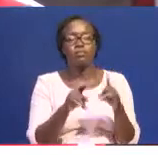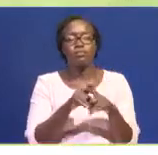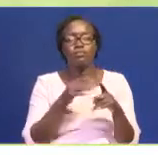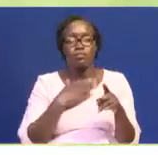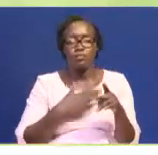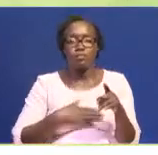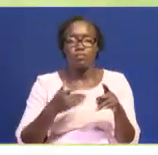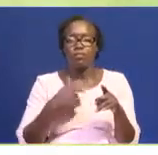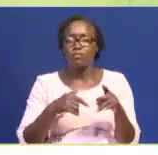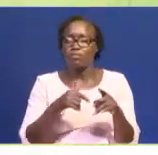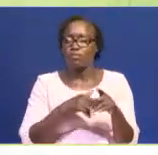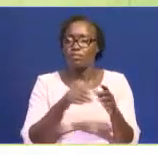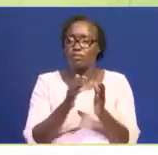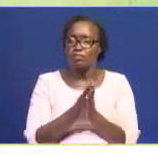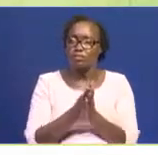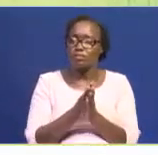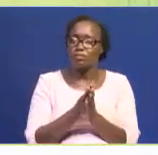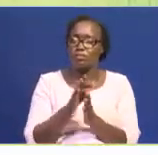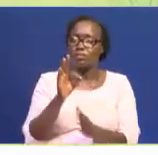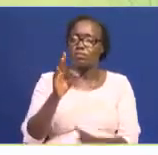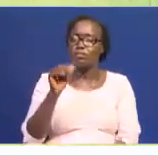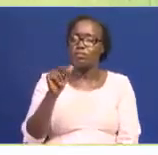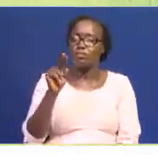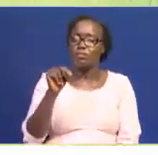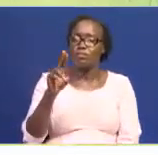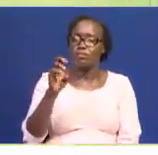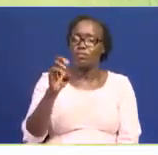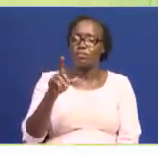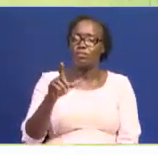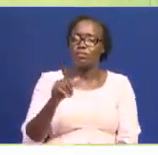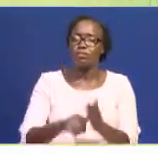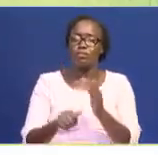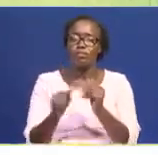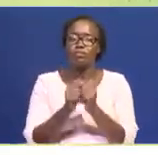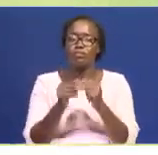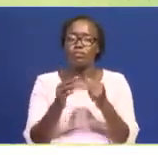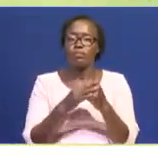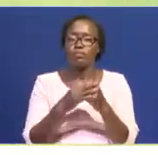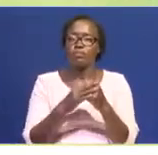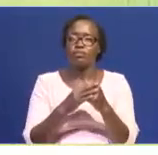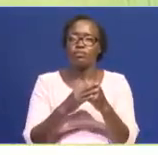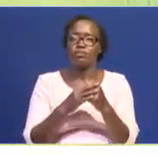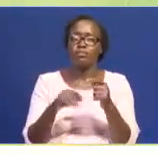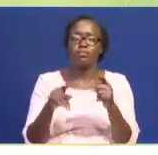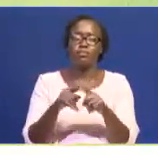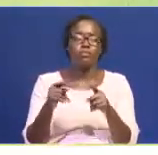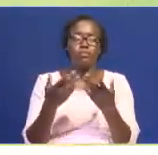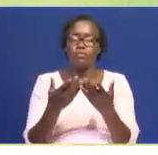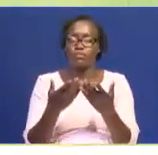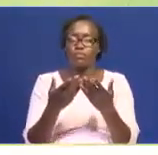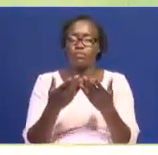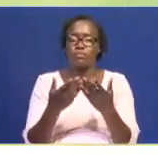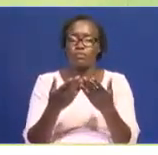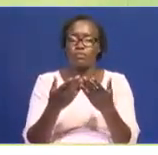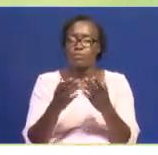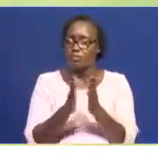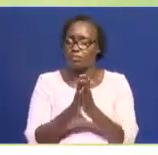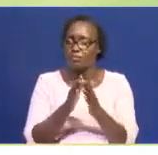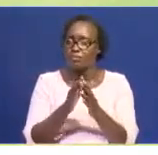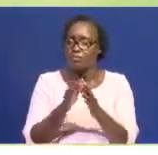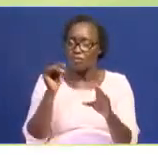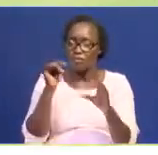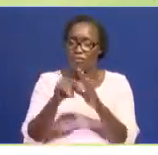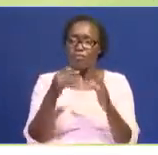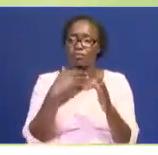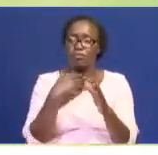mwili yetu. Fanuel Koech, who will be racing in the under 18 boys competition, wants nothing less than a gold. The St. Francis Kimron